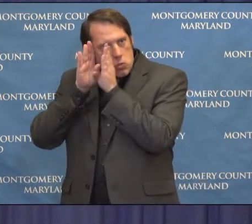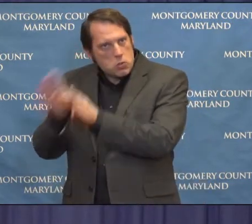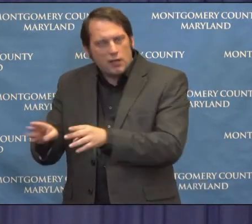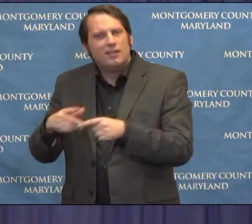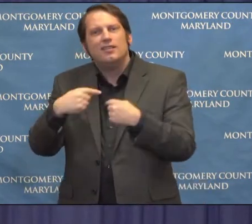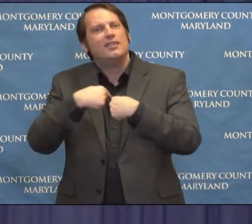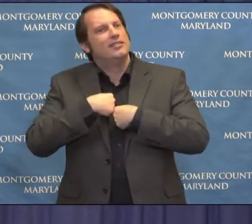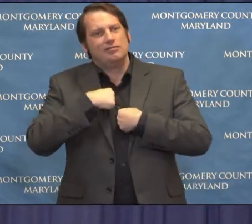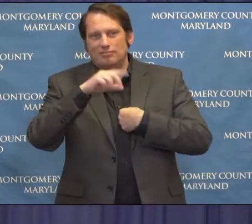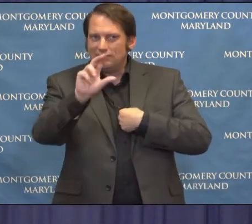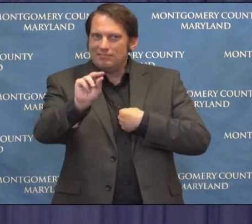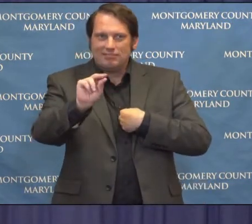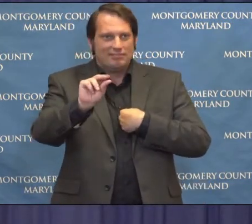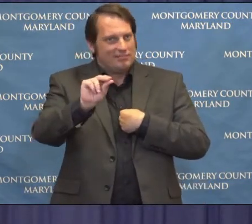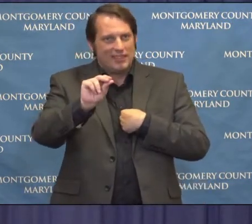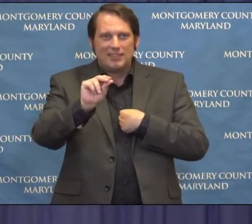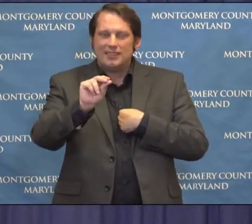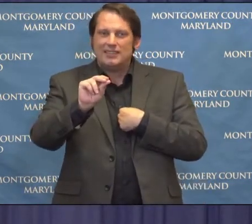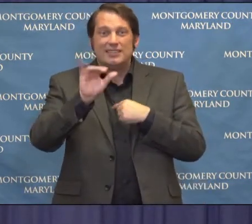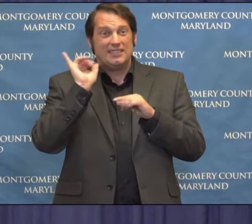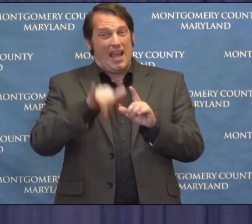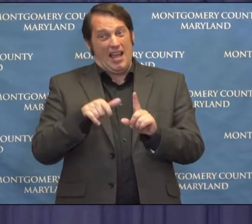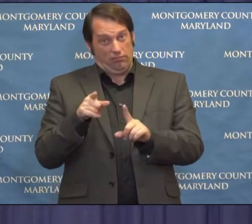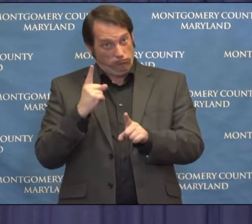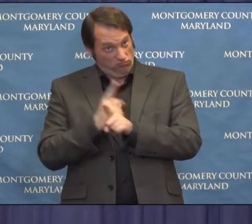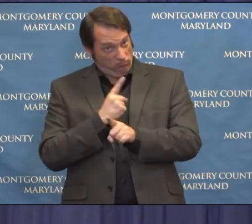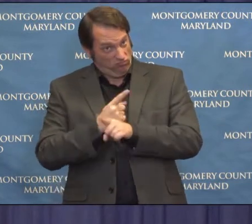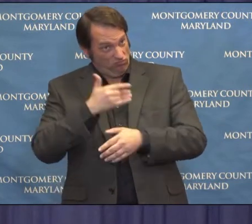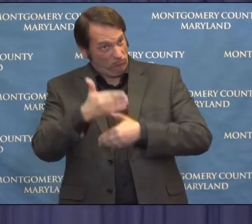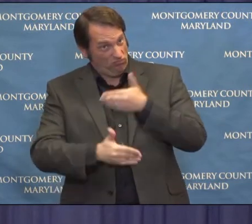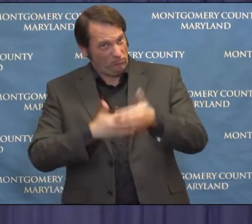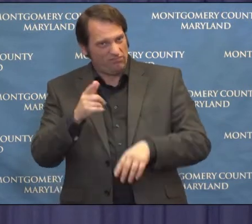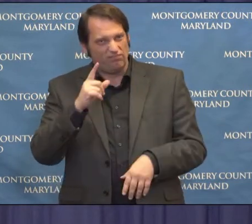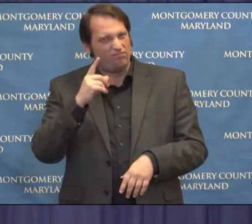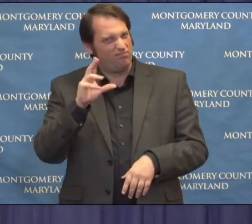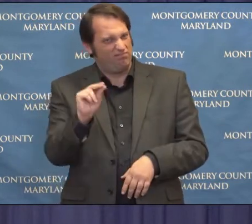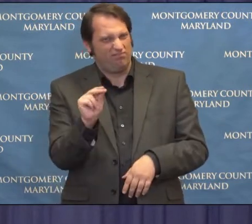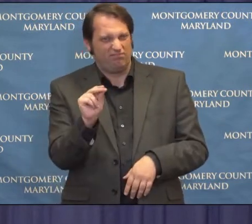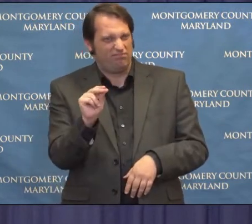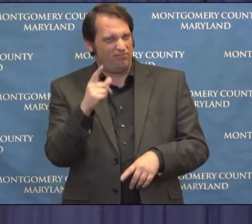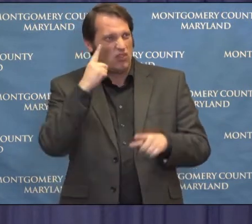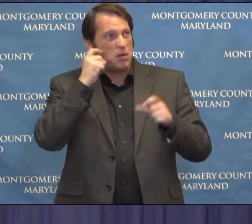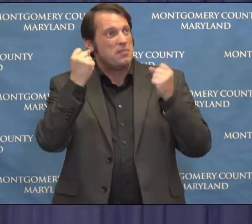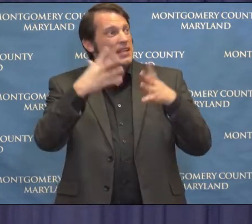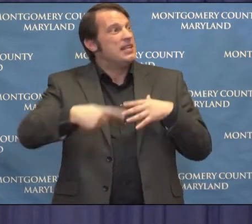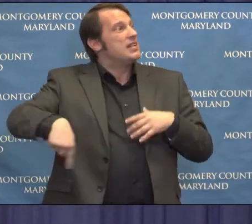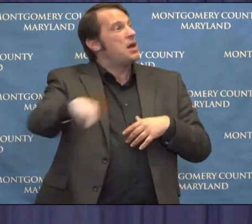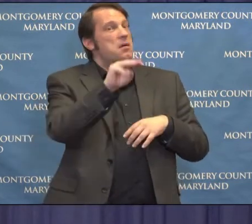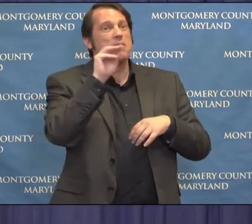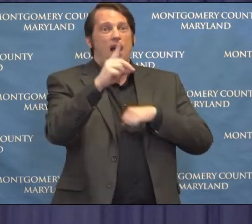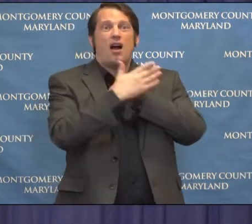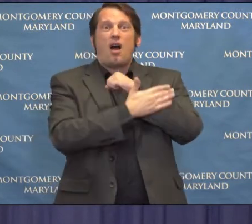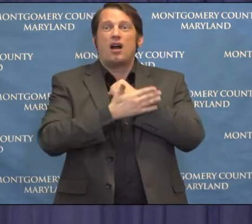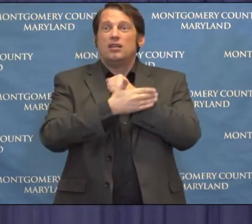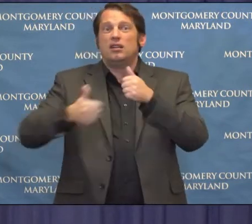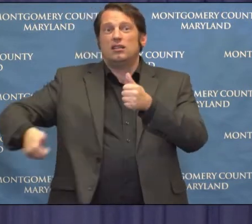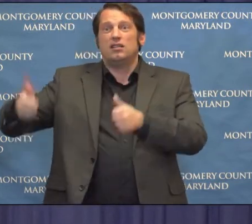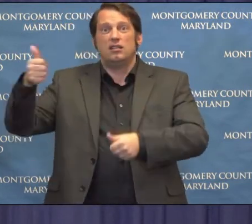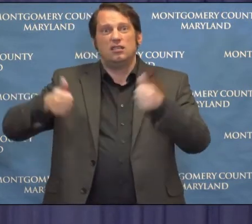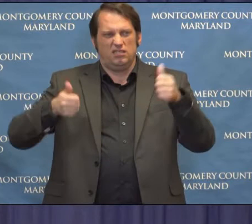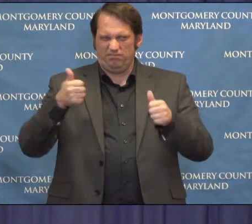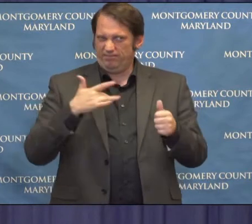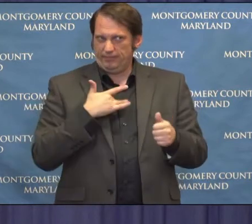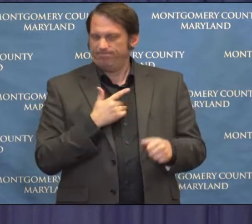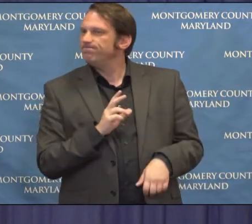lead of myself or any other county executive in Maryland, and it's not the lead of the governor of Maryland. And I